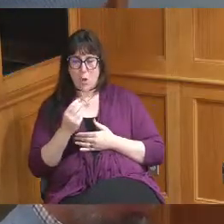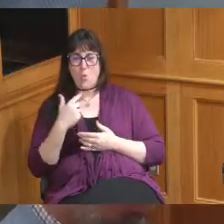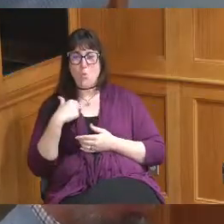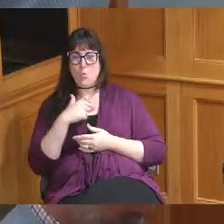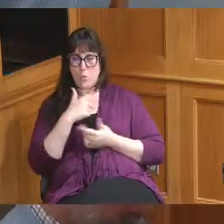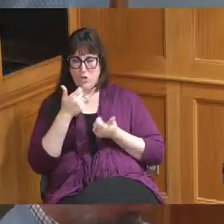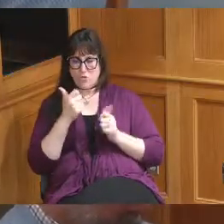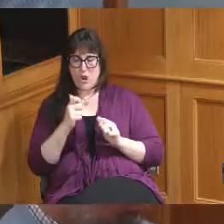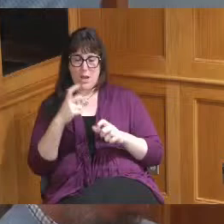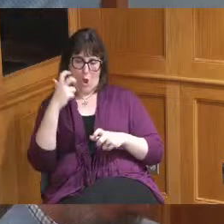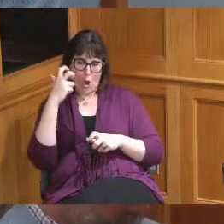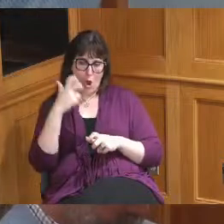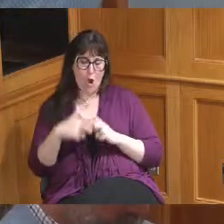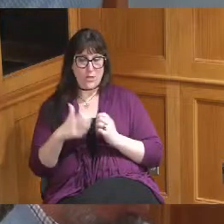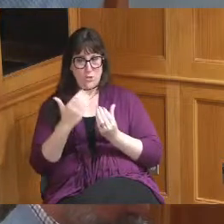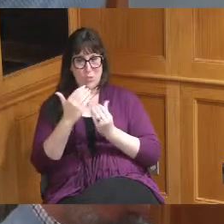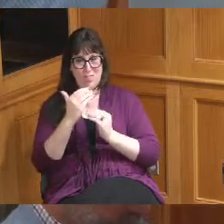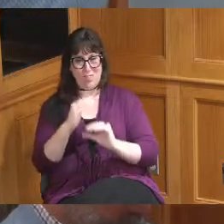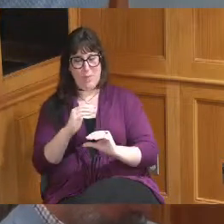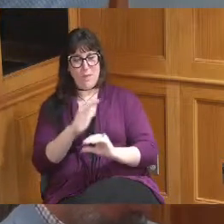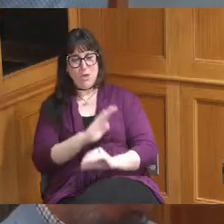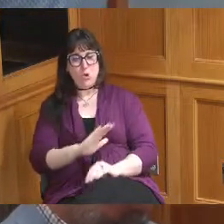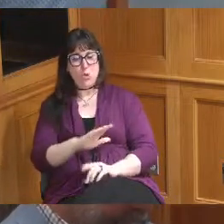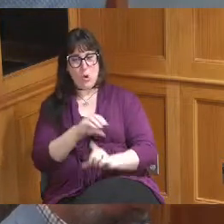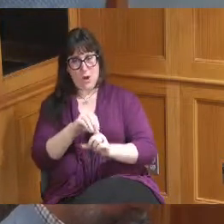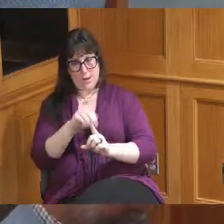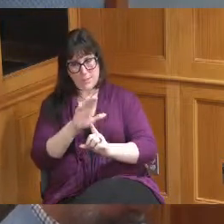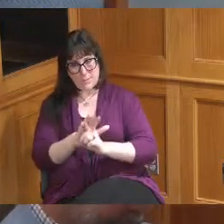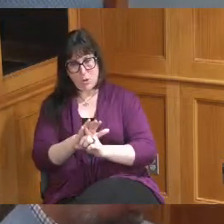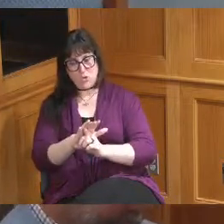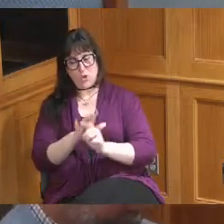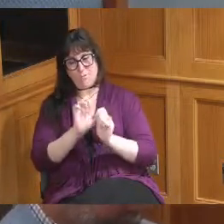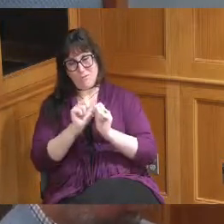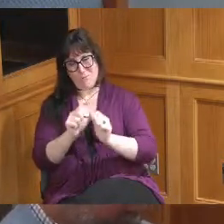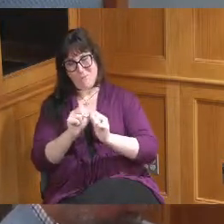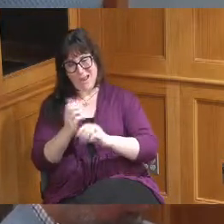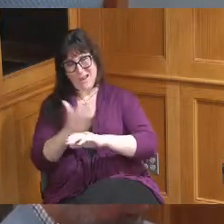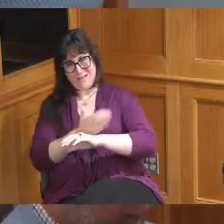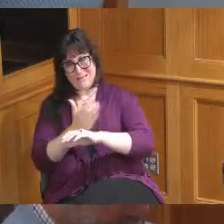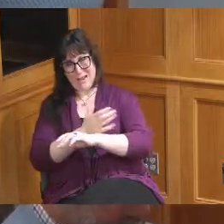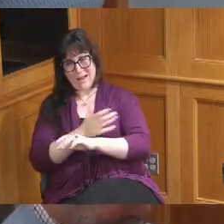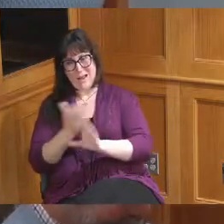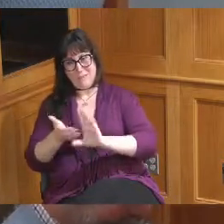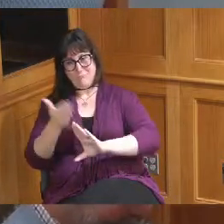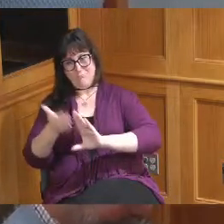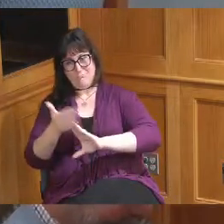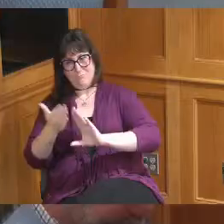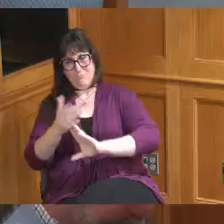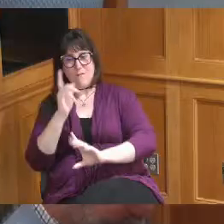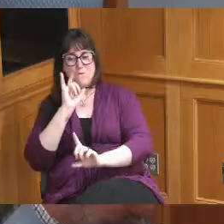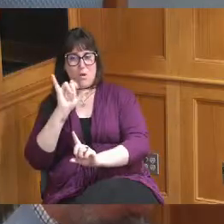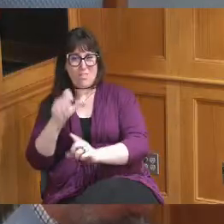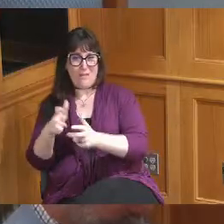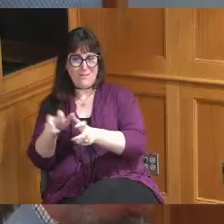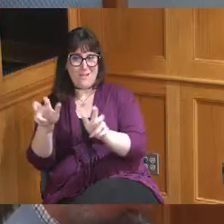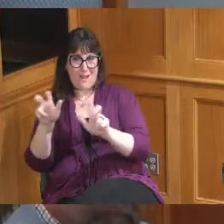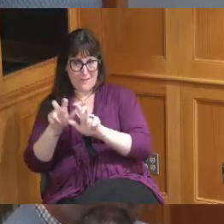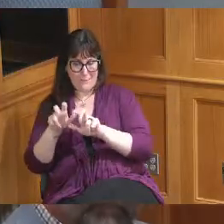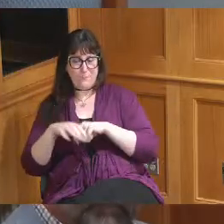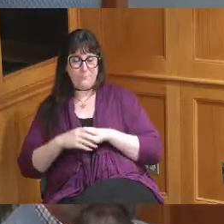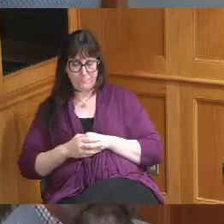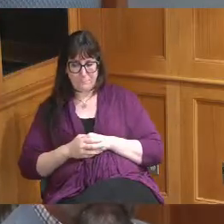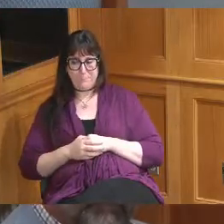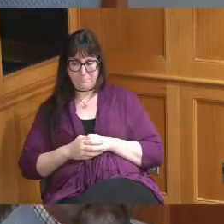really hard to limit the county's exposure to maintaining, both from an operating standpoint and a capital standpoint. So those are